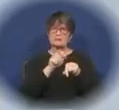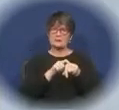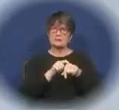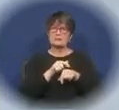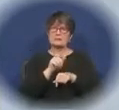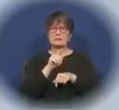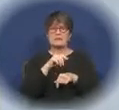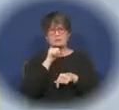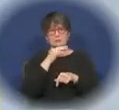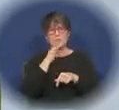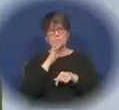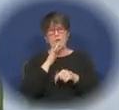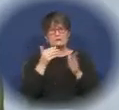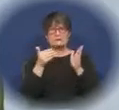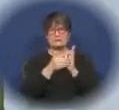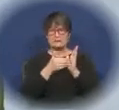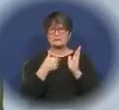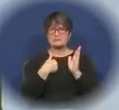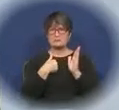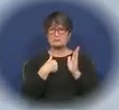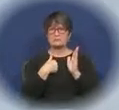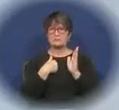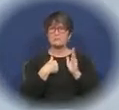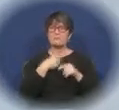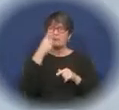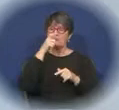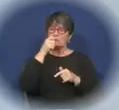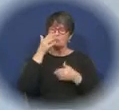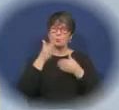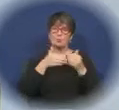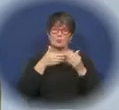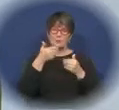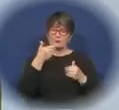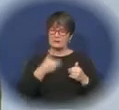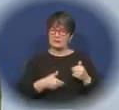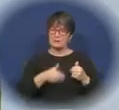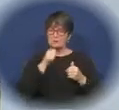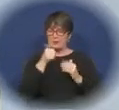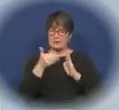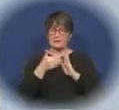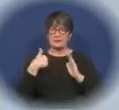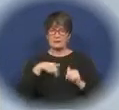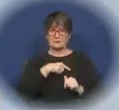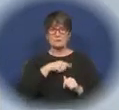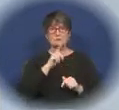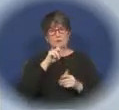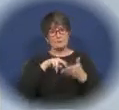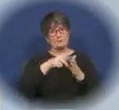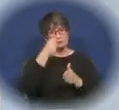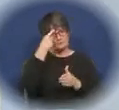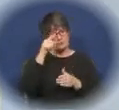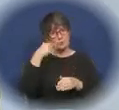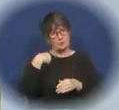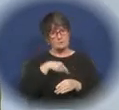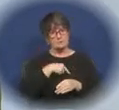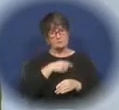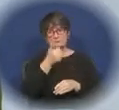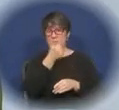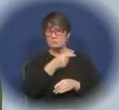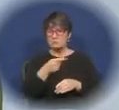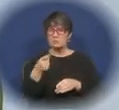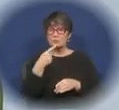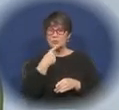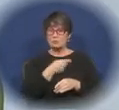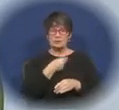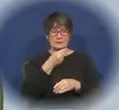speak ill of me. For whoever is not against us is for us. Anyone who